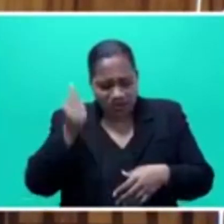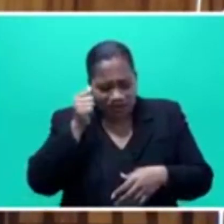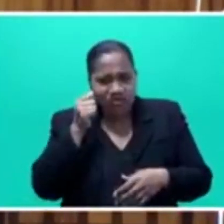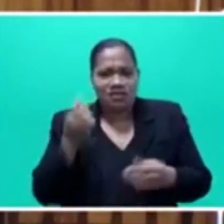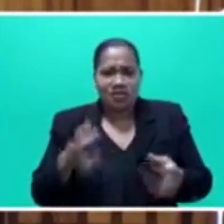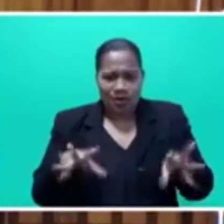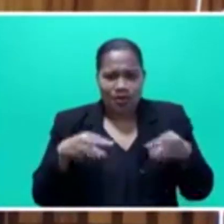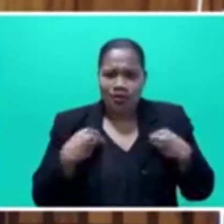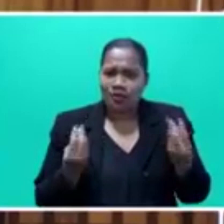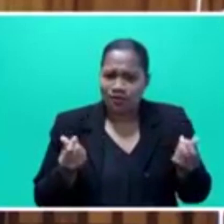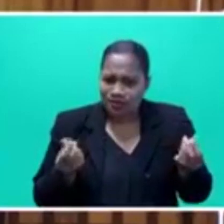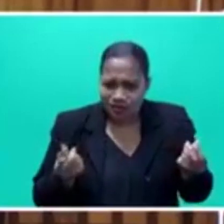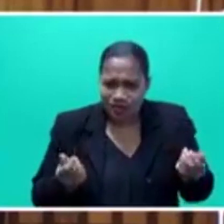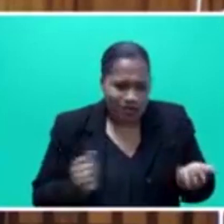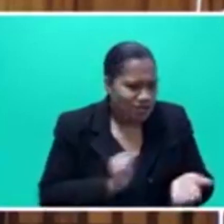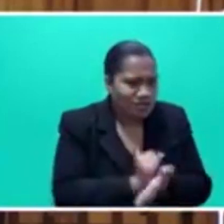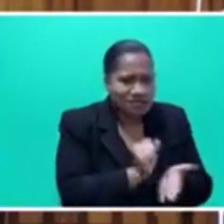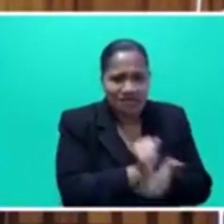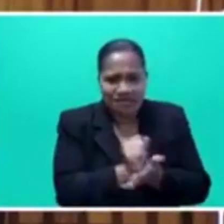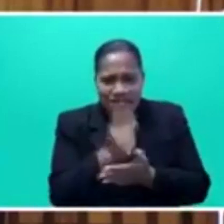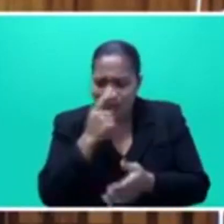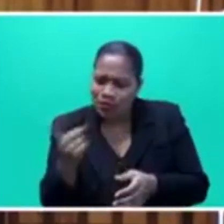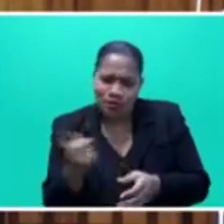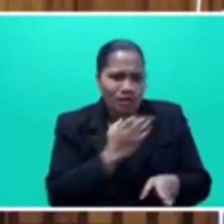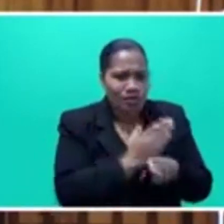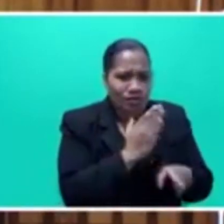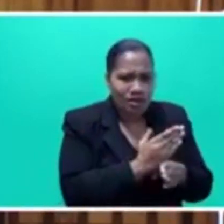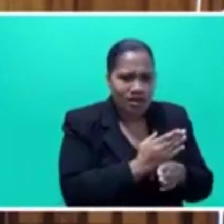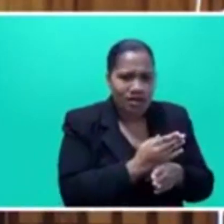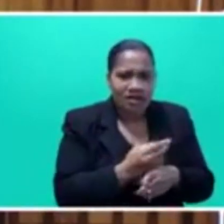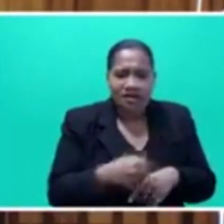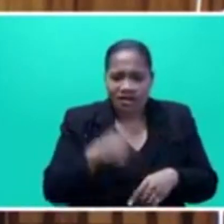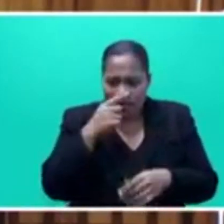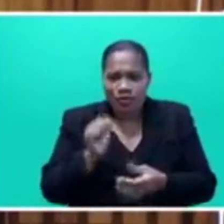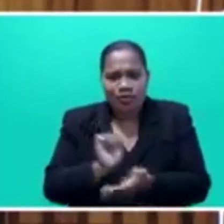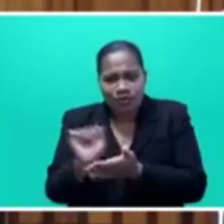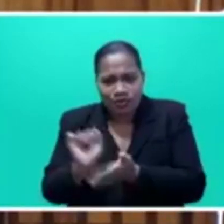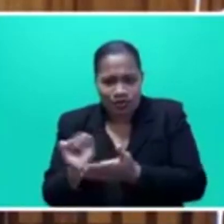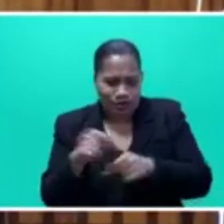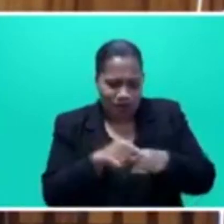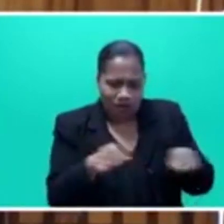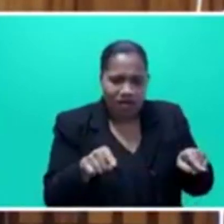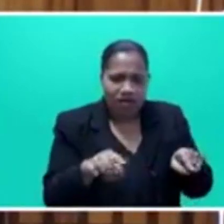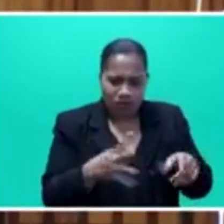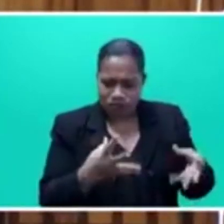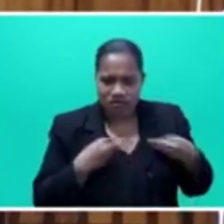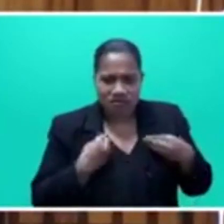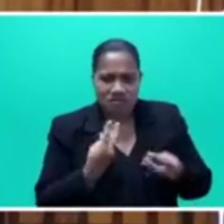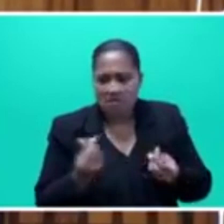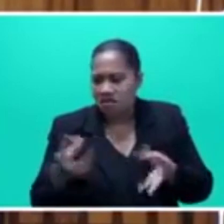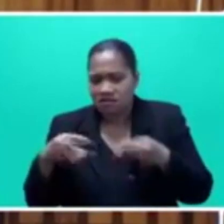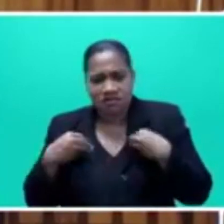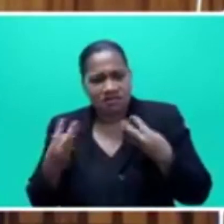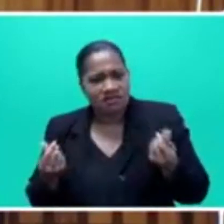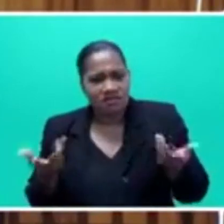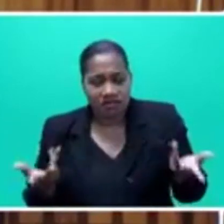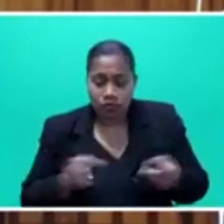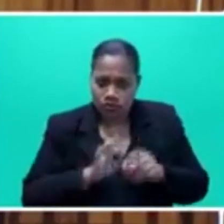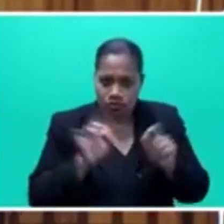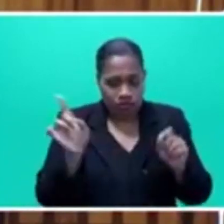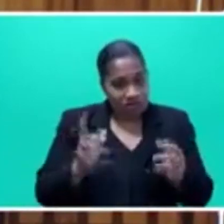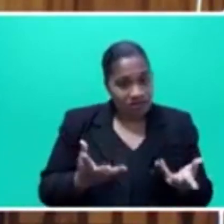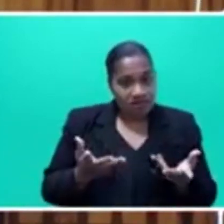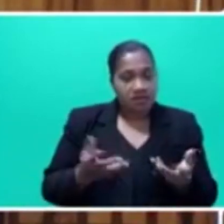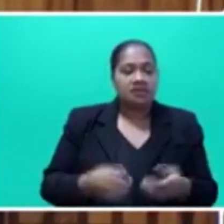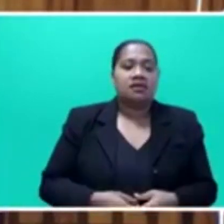the economy. If you look at the statistics, the diversification of the Fijian economy was not as great as it is today. Nonetheless, we're